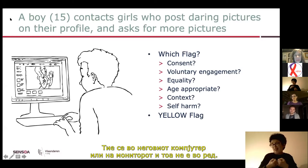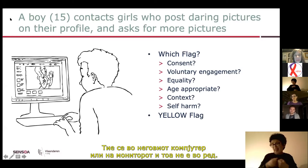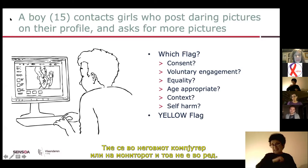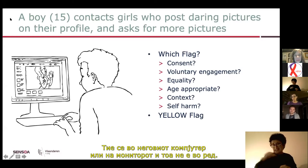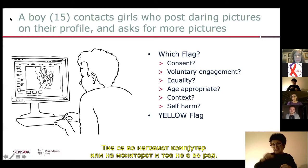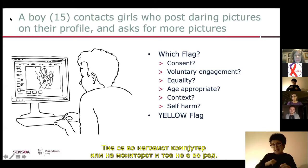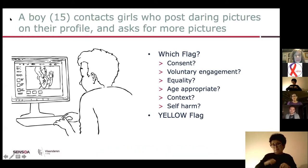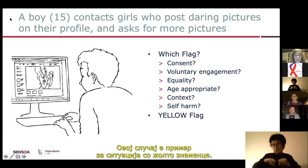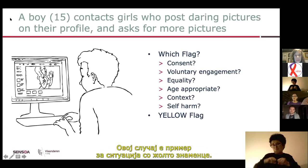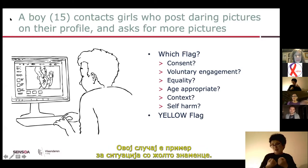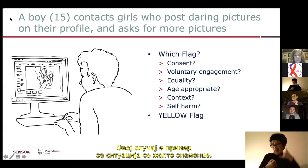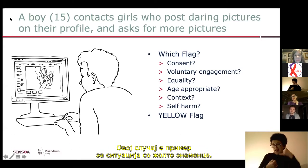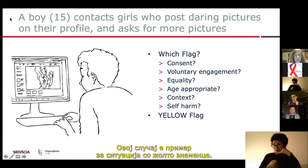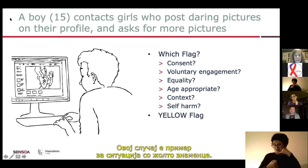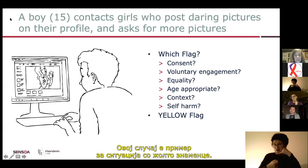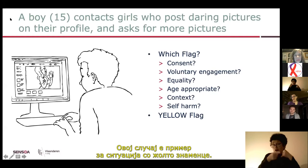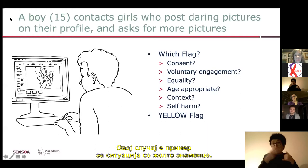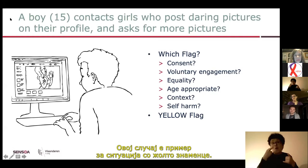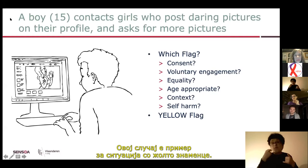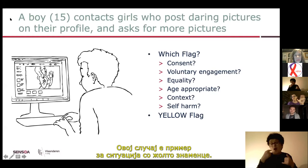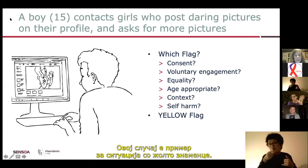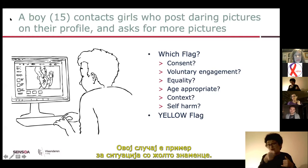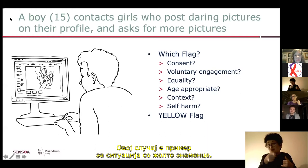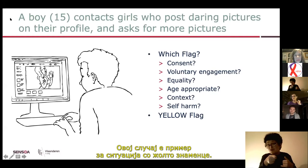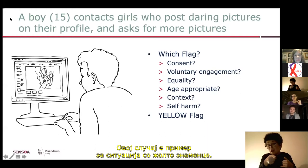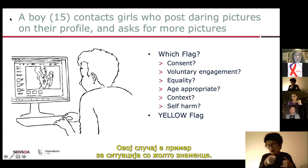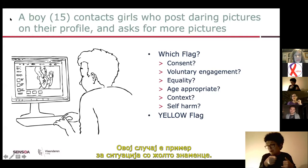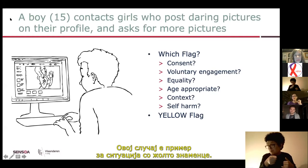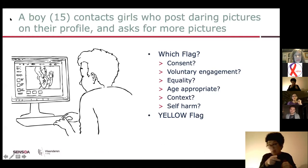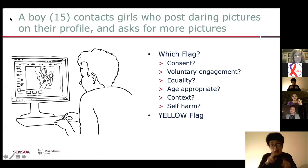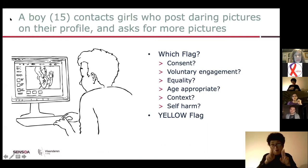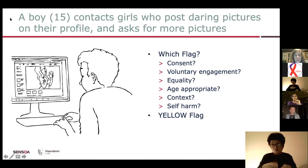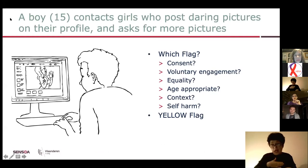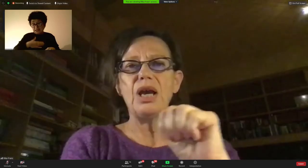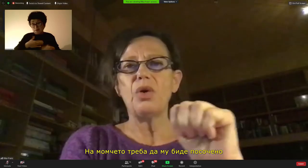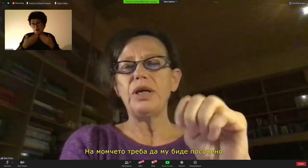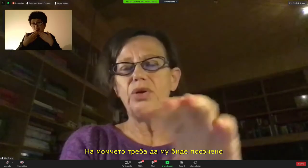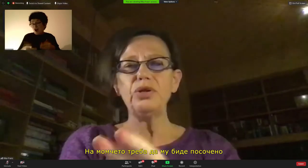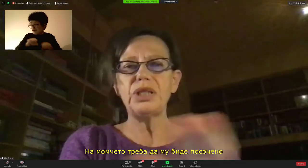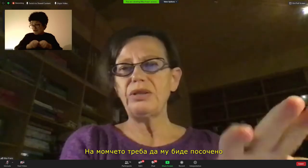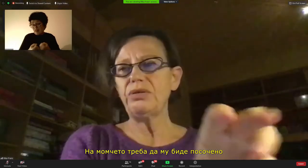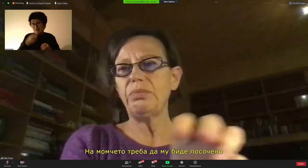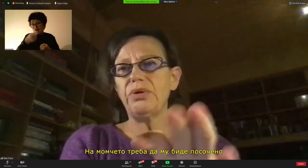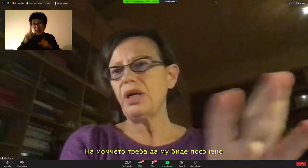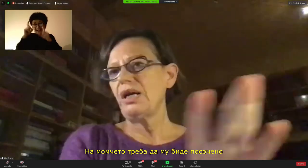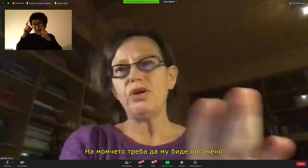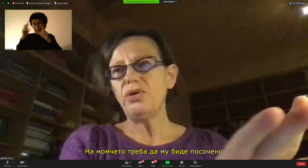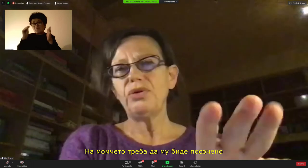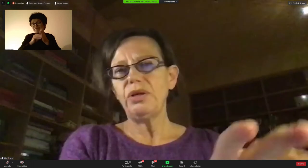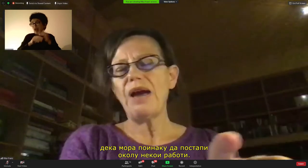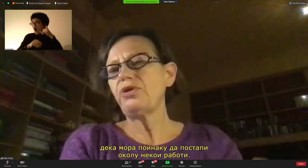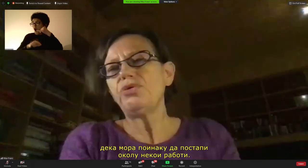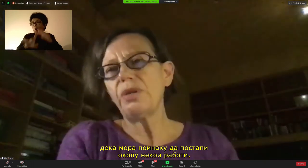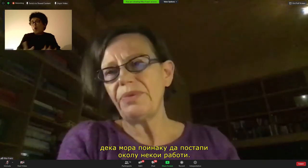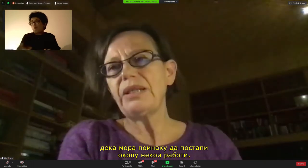is not okay. So this is a yellow flag, an example of a yellow flag situation, where you could say to the boy, no,